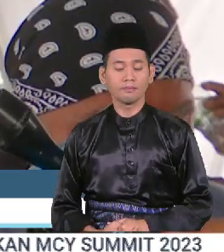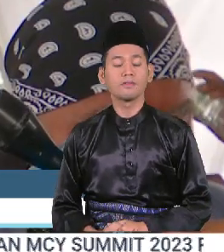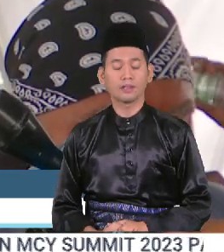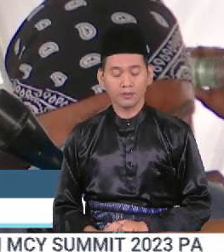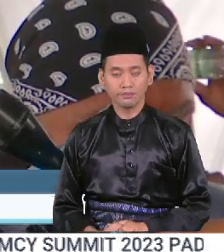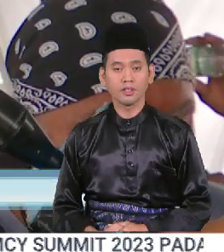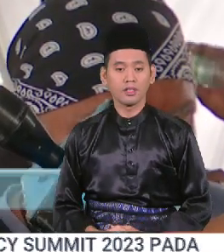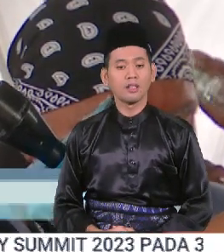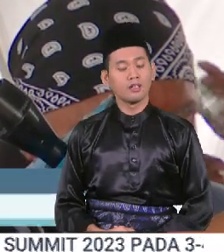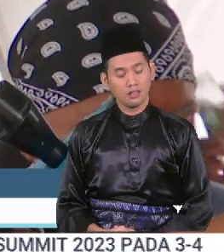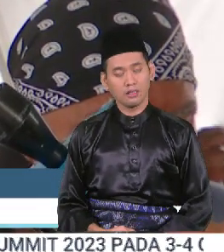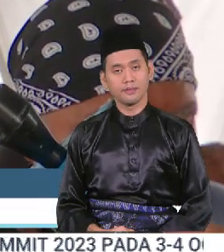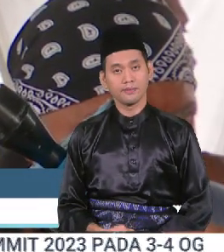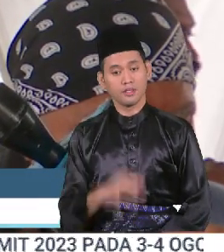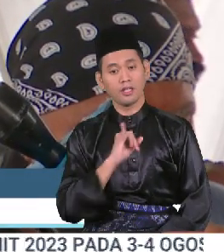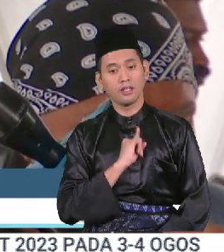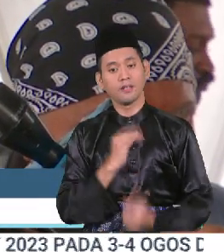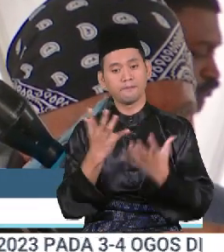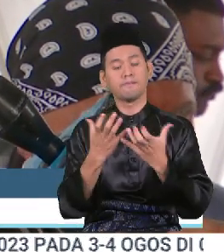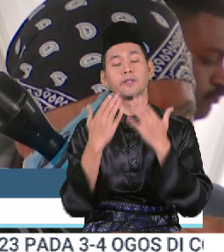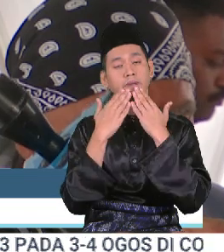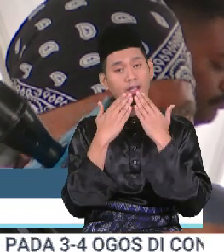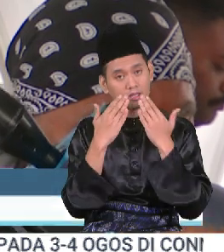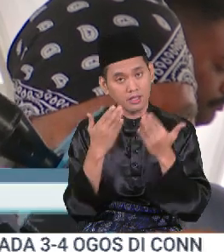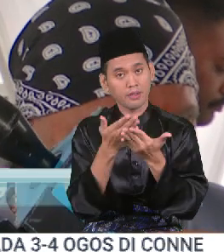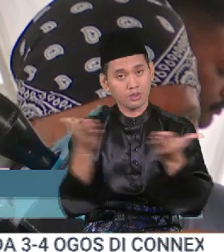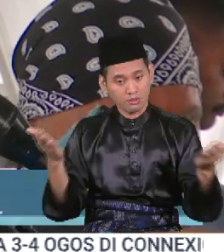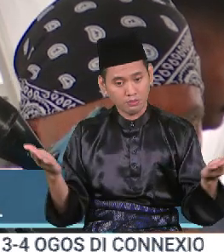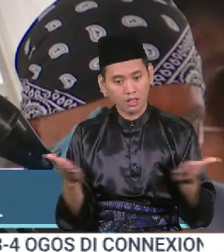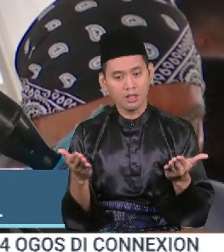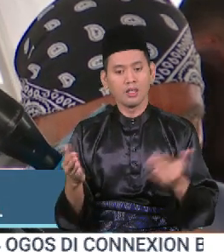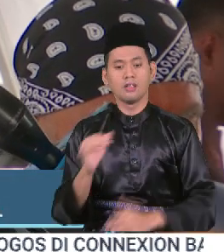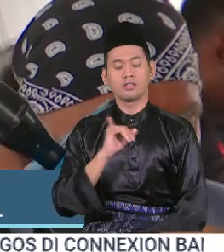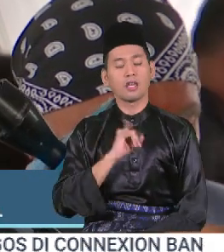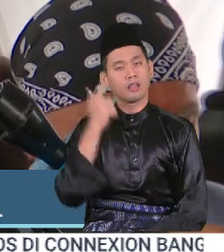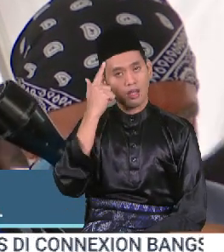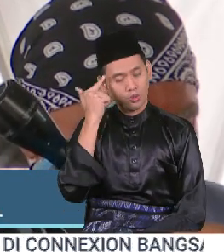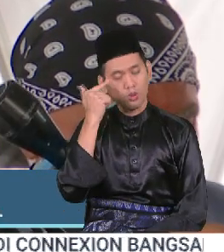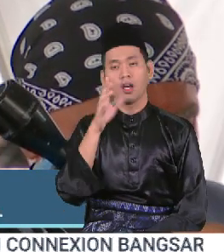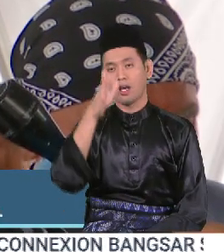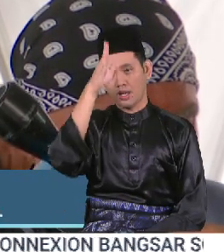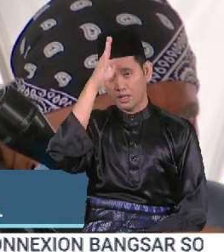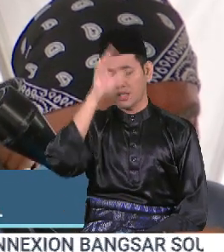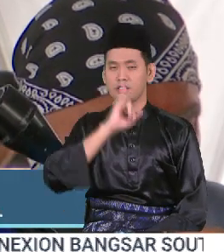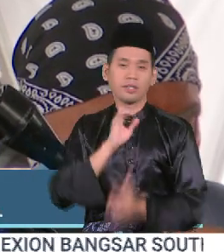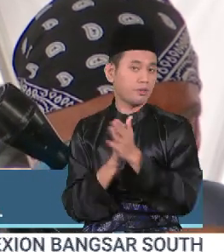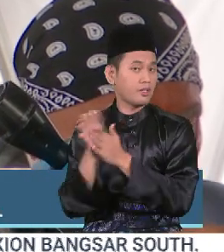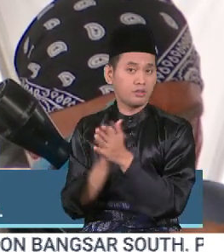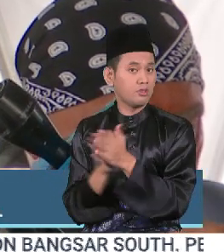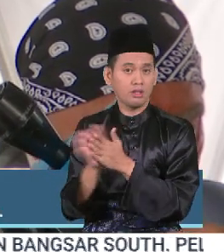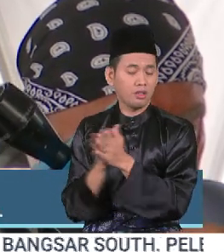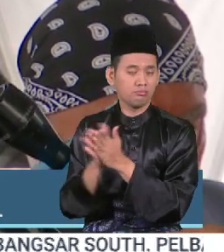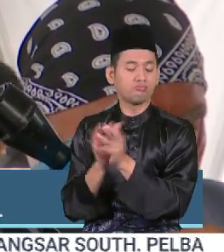As you all know, Kosata is a fighter. And trust me when I say he fought until the end. So we have no regrets